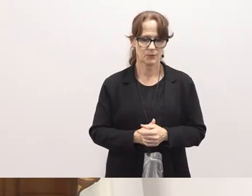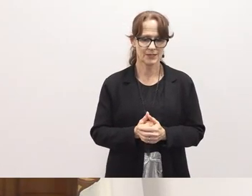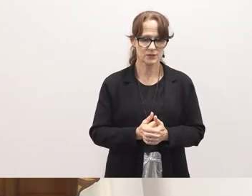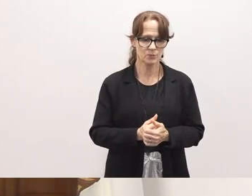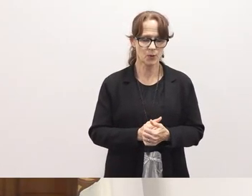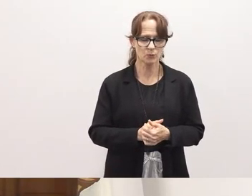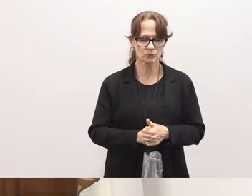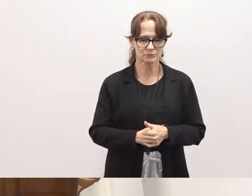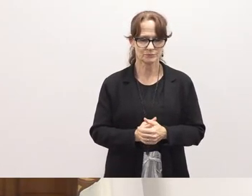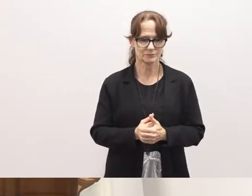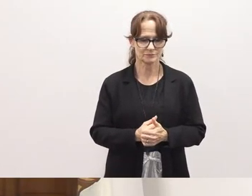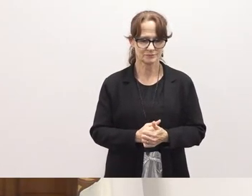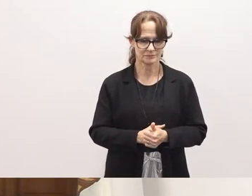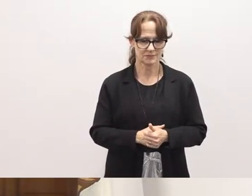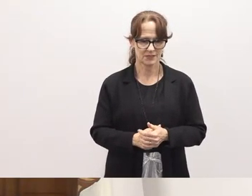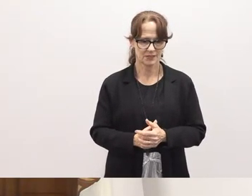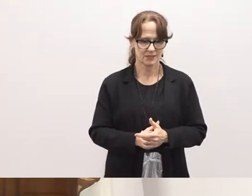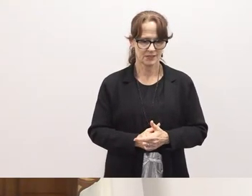Yeah, if we need him.